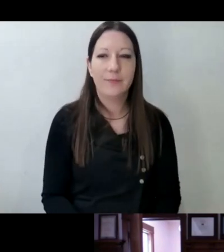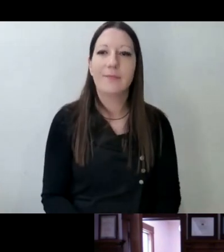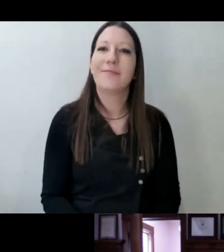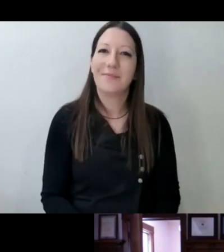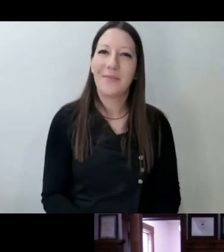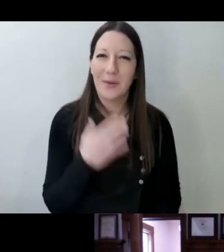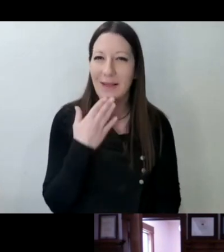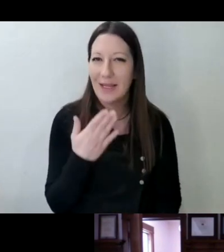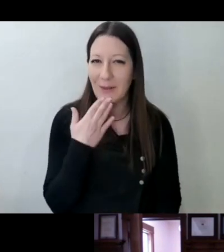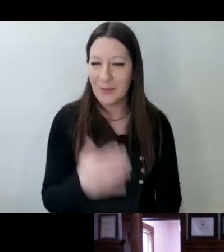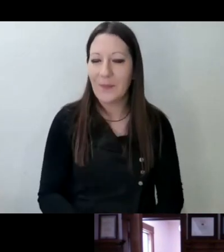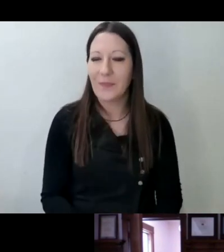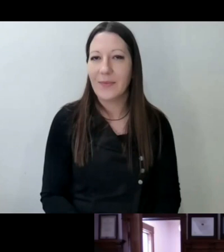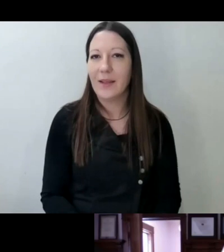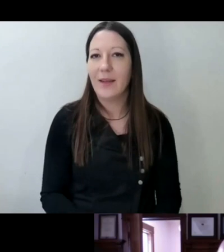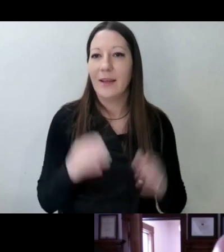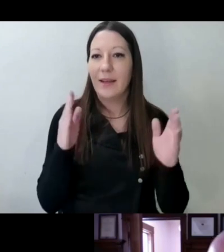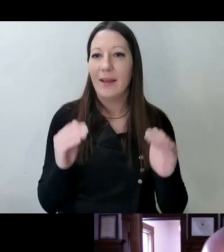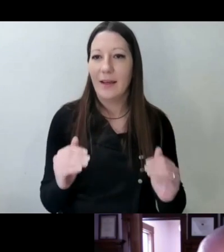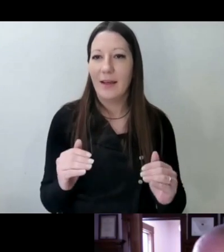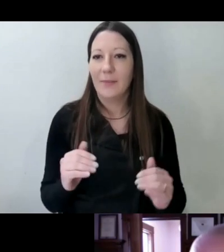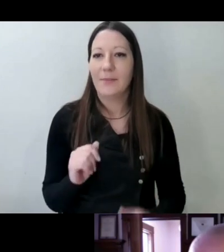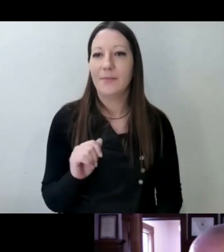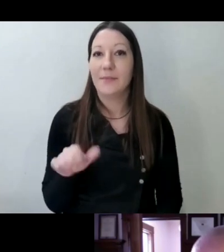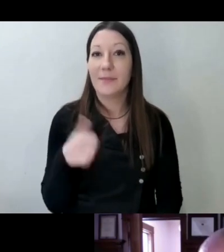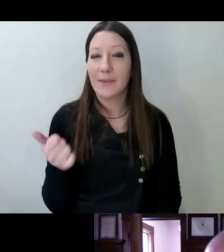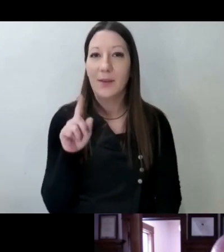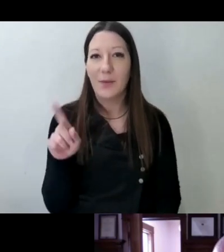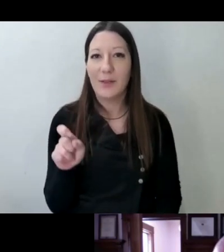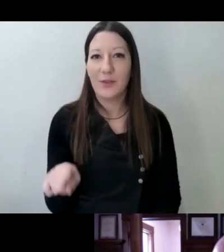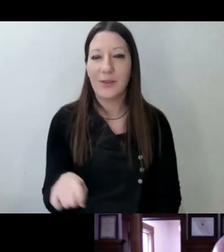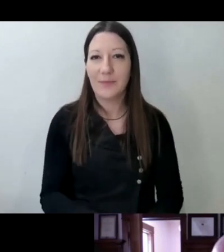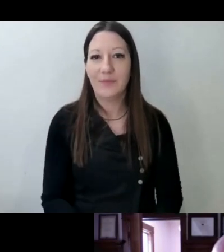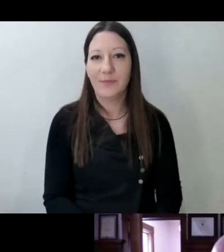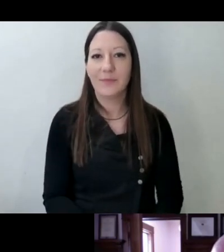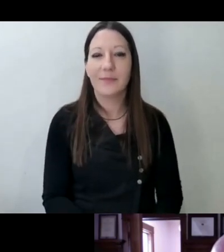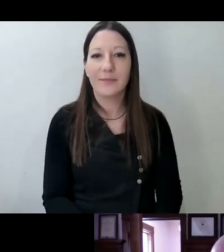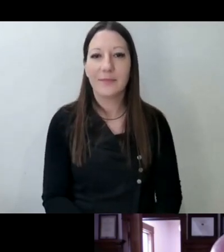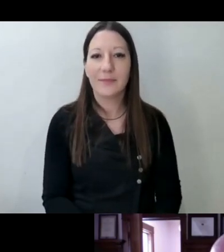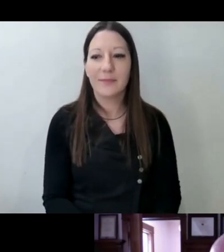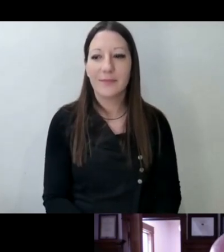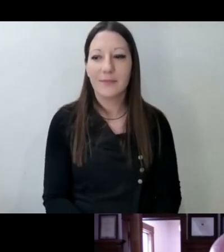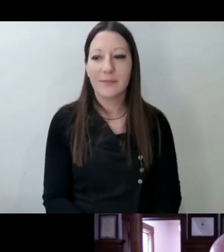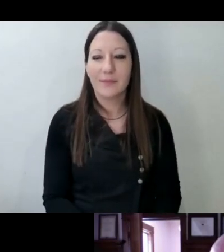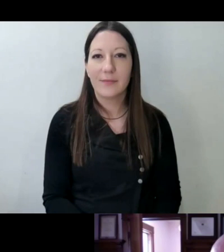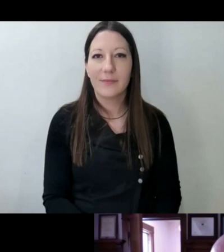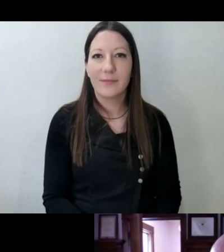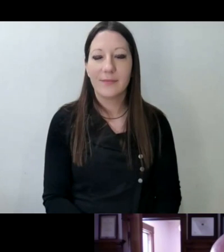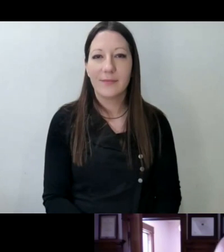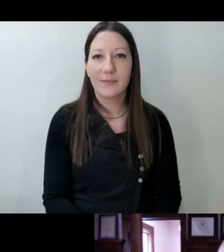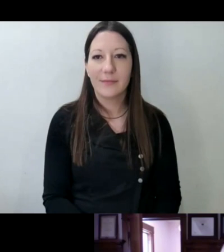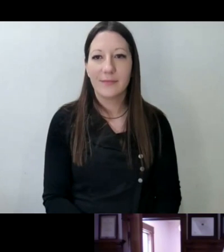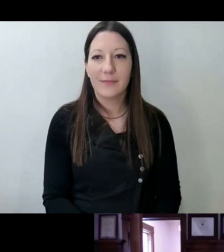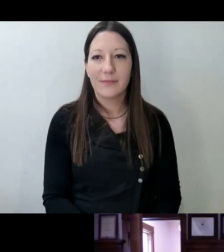much. Here I have another question here, and that I'm sure you might have a lot to say